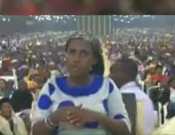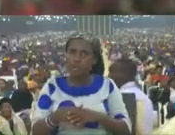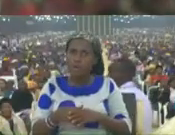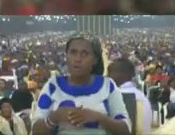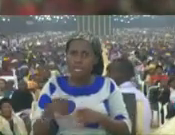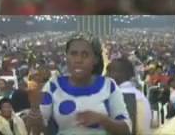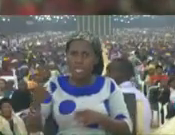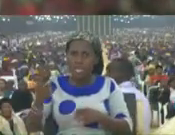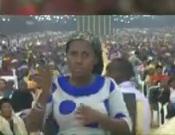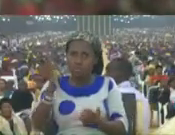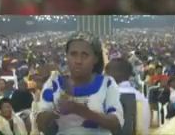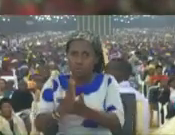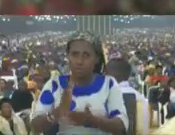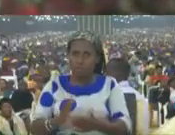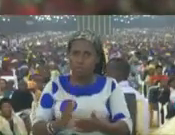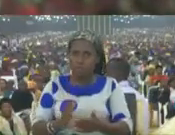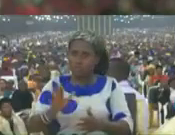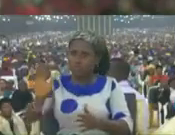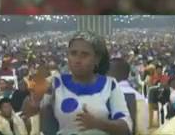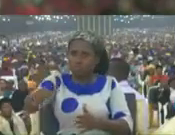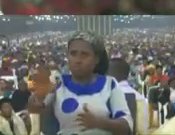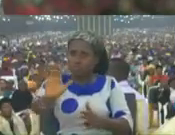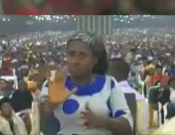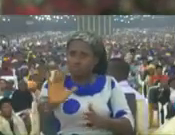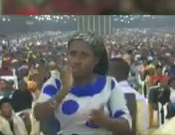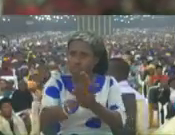stopped. He asked them to stop the car.